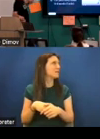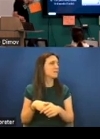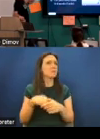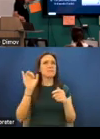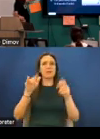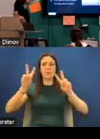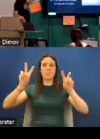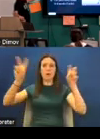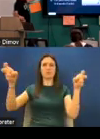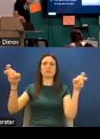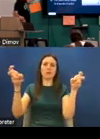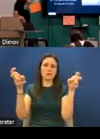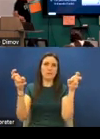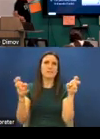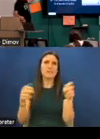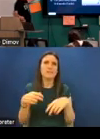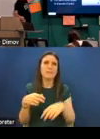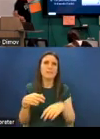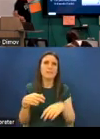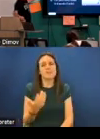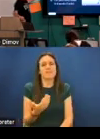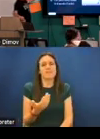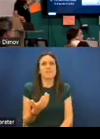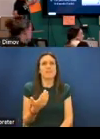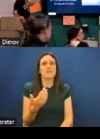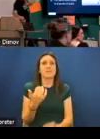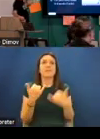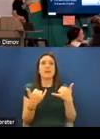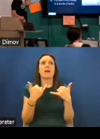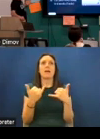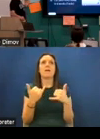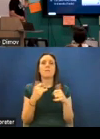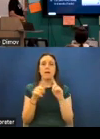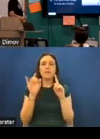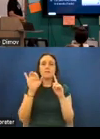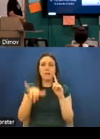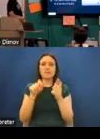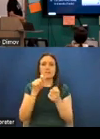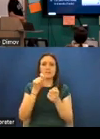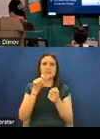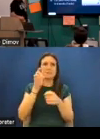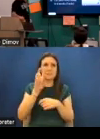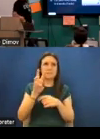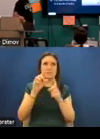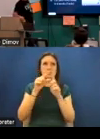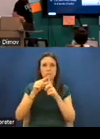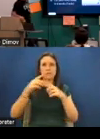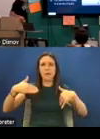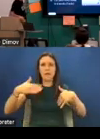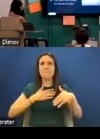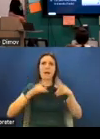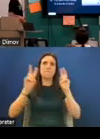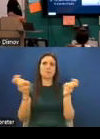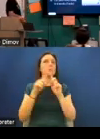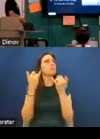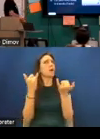mantra? That's good. I like it. It might now be, but like those specific 6 words together, not yet. But it